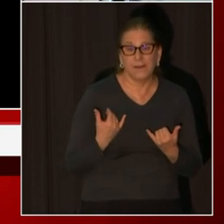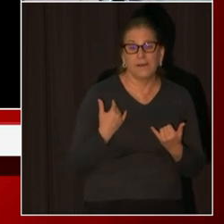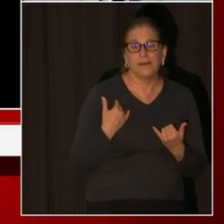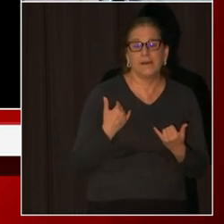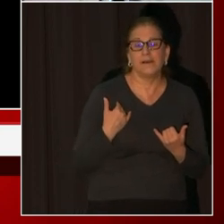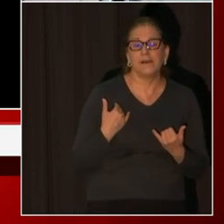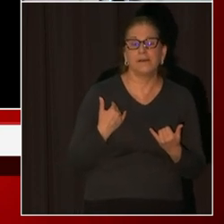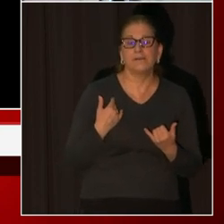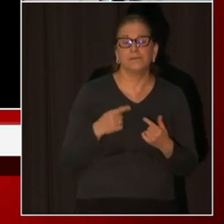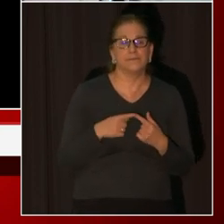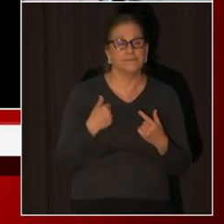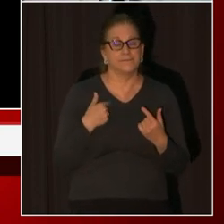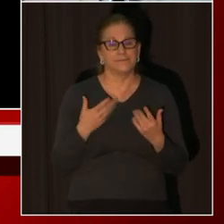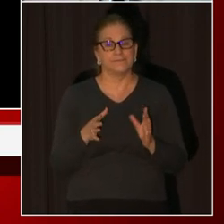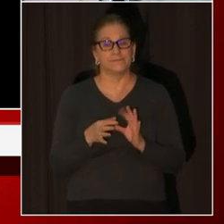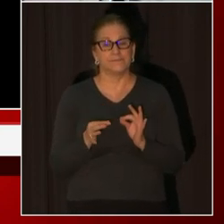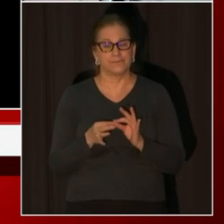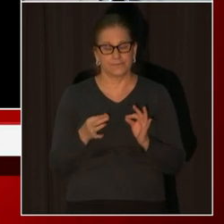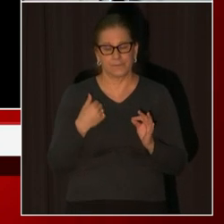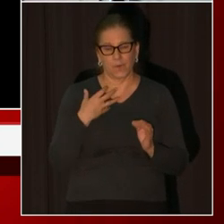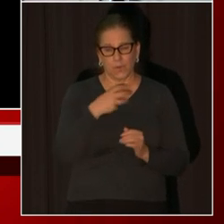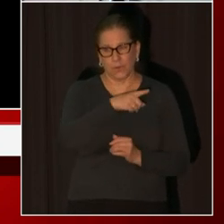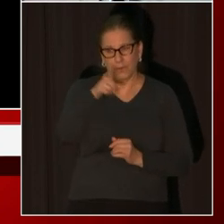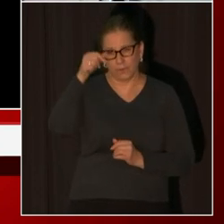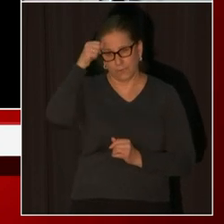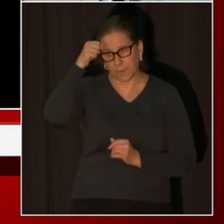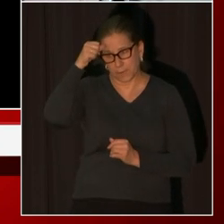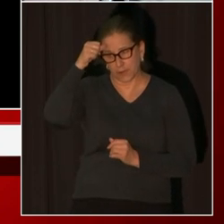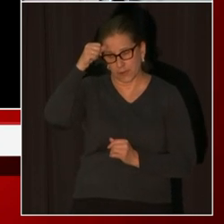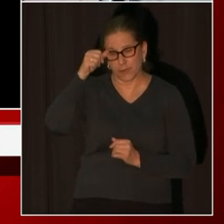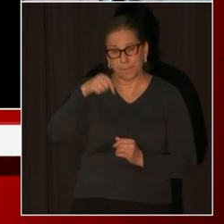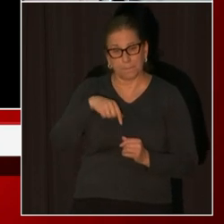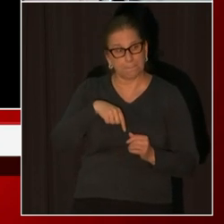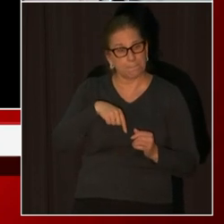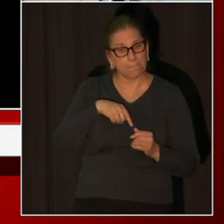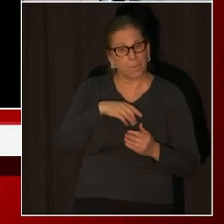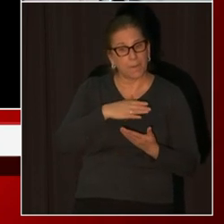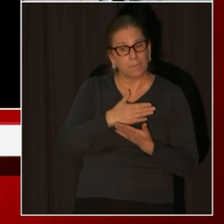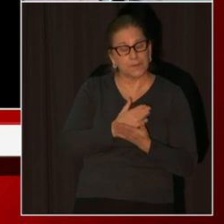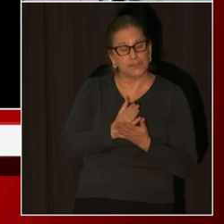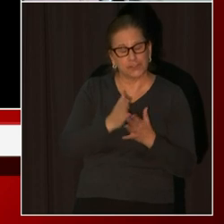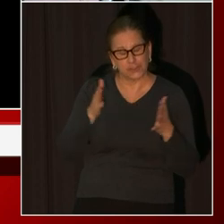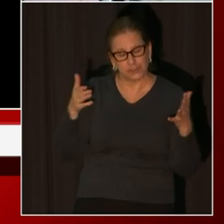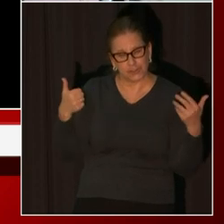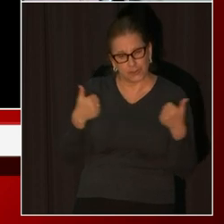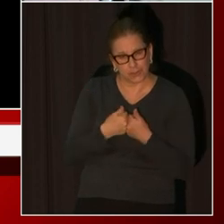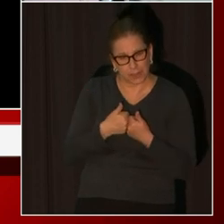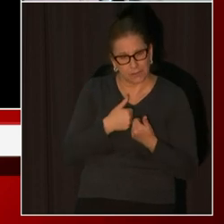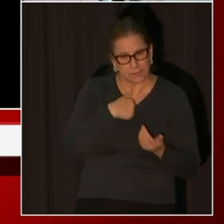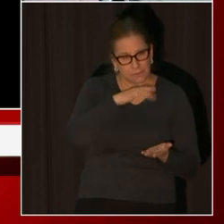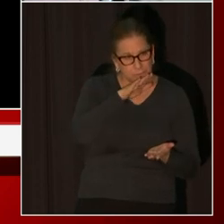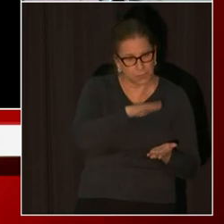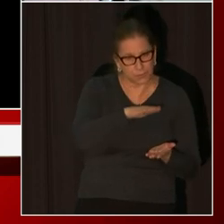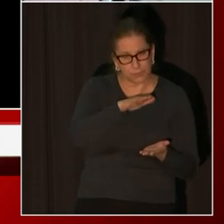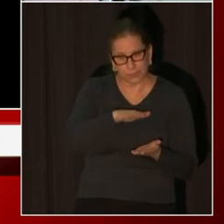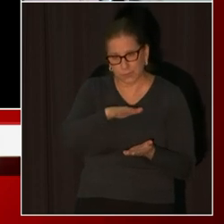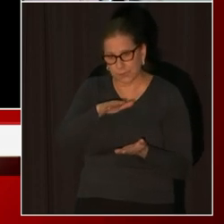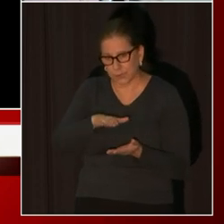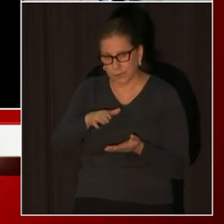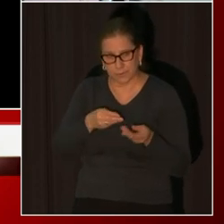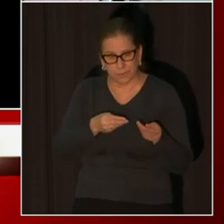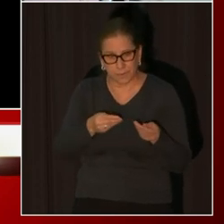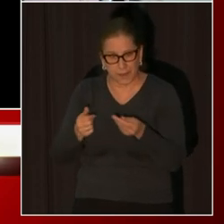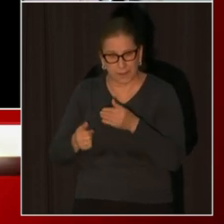as challenging as it was to reduce spending by $700 million in the current fiscal year and cut